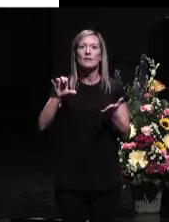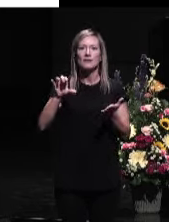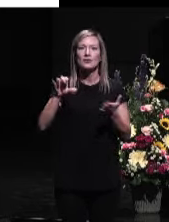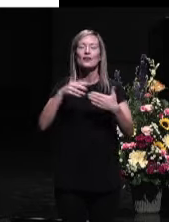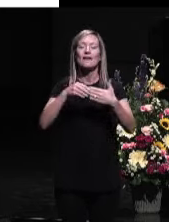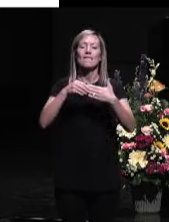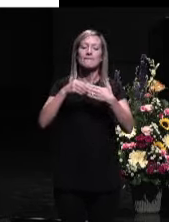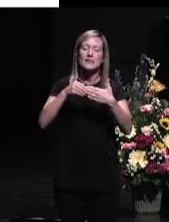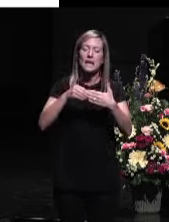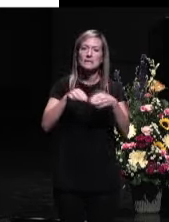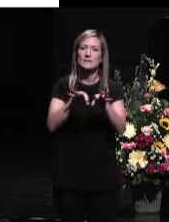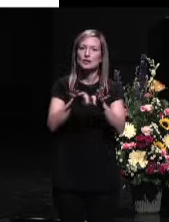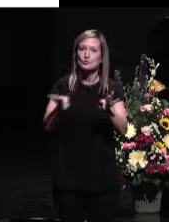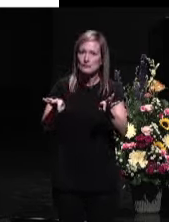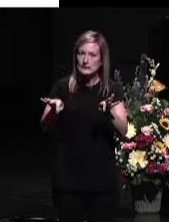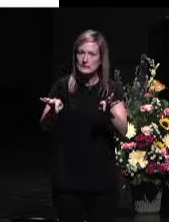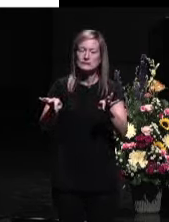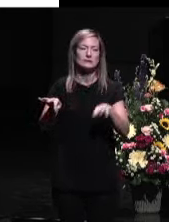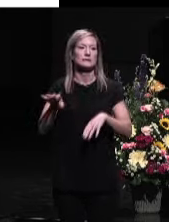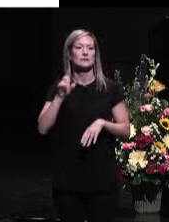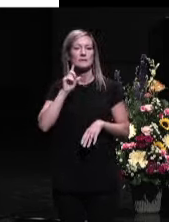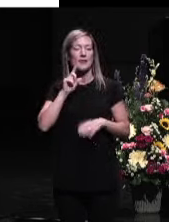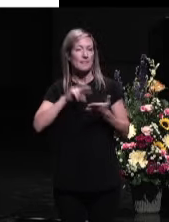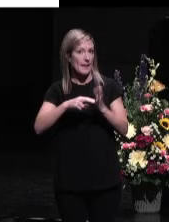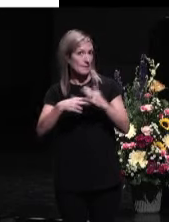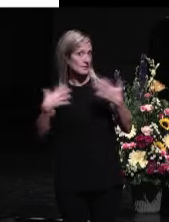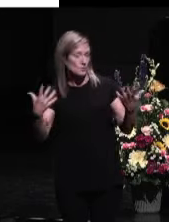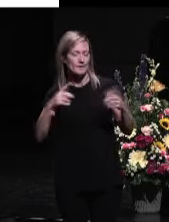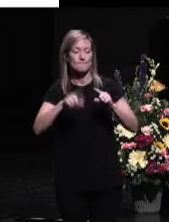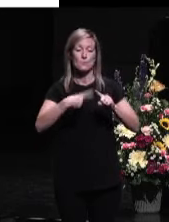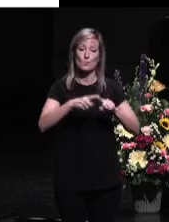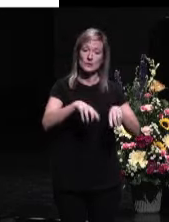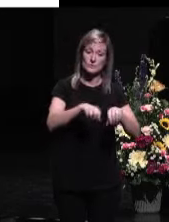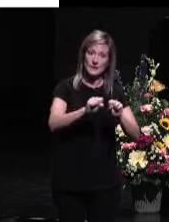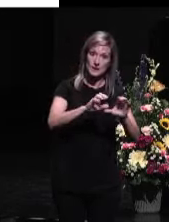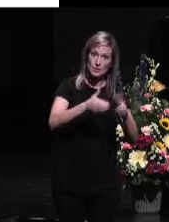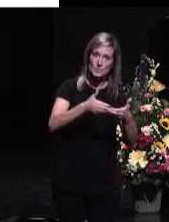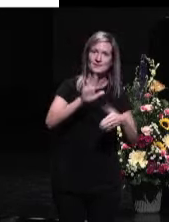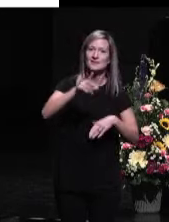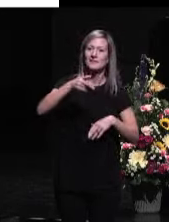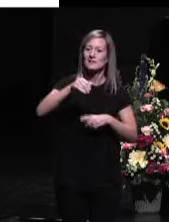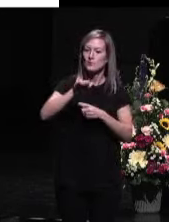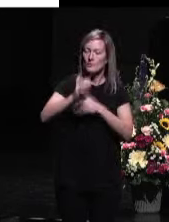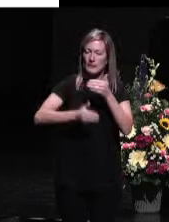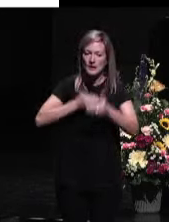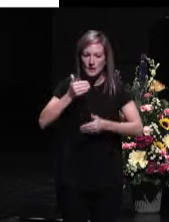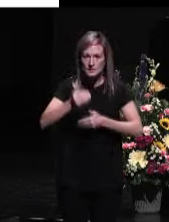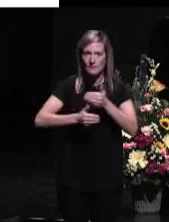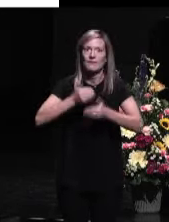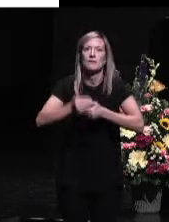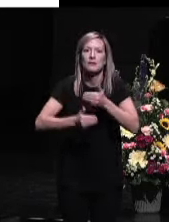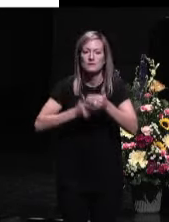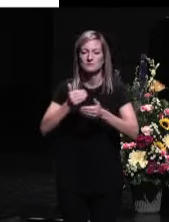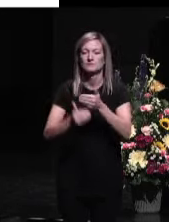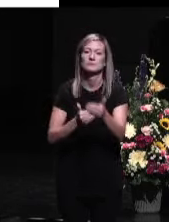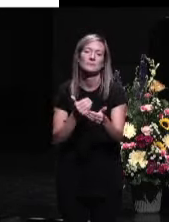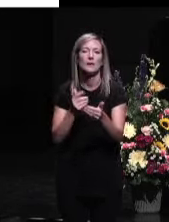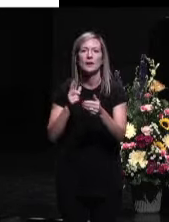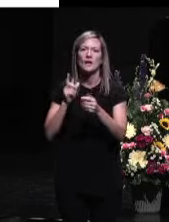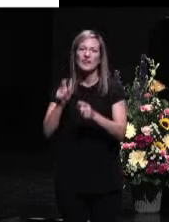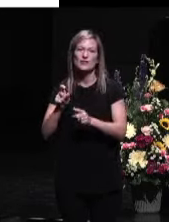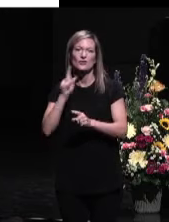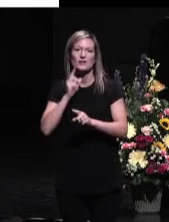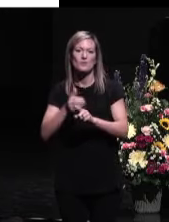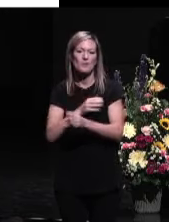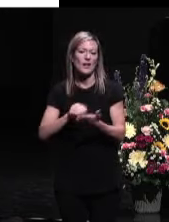of flexibility in terms of when you take the course, your pace, and then ultimately what you need because of prior learning assessments.